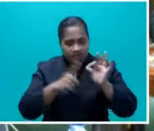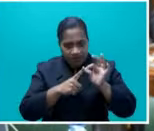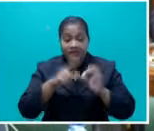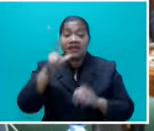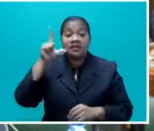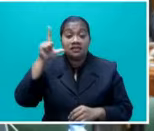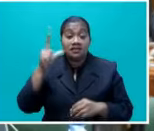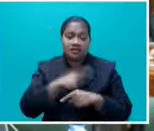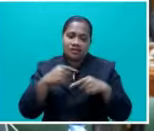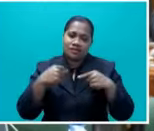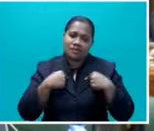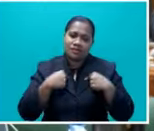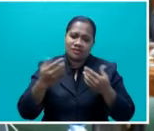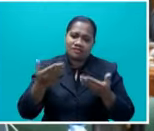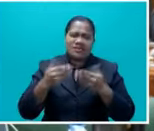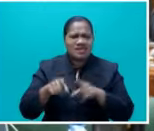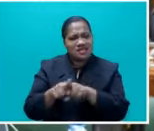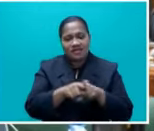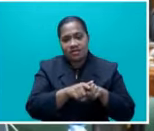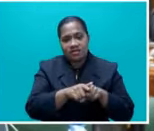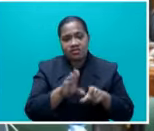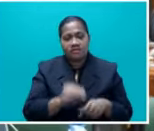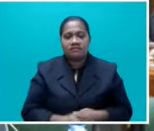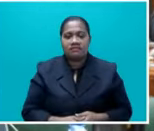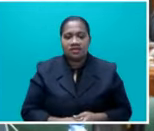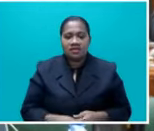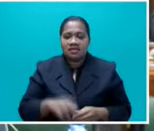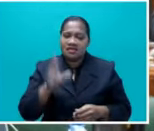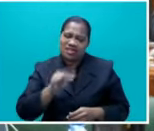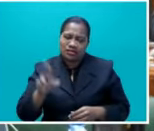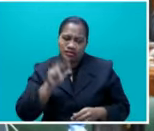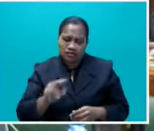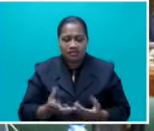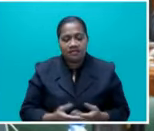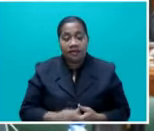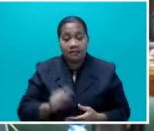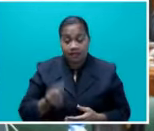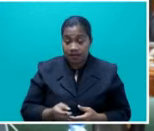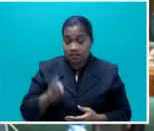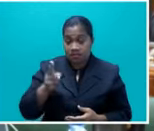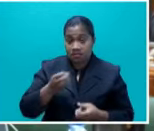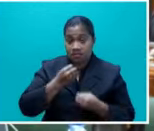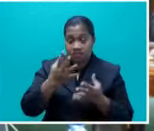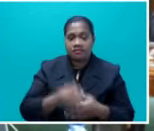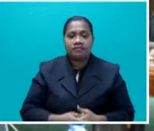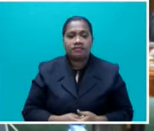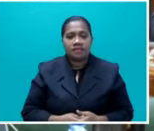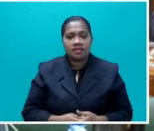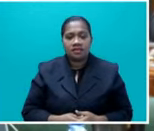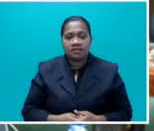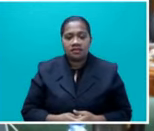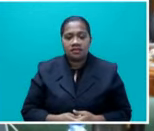Yesterday, we were given the definition of dictatorship and dictators, but she defined intellectuals. The